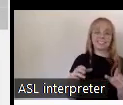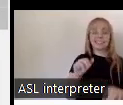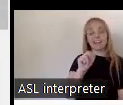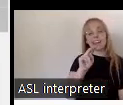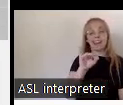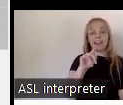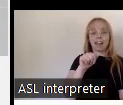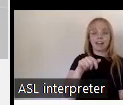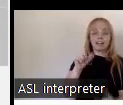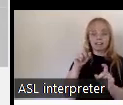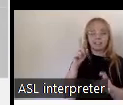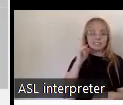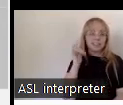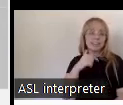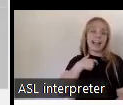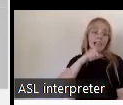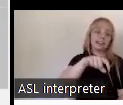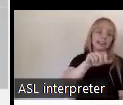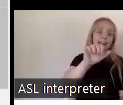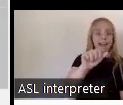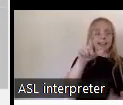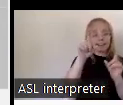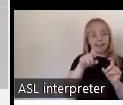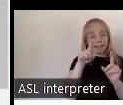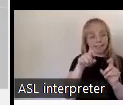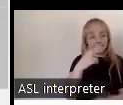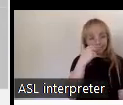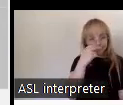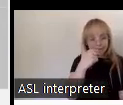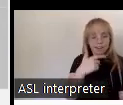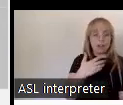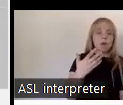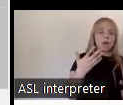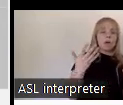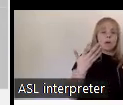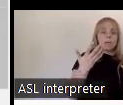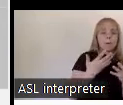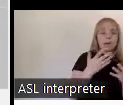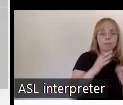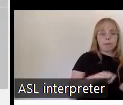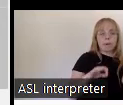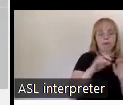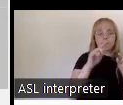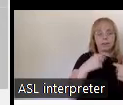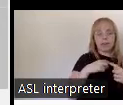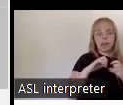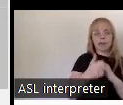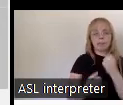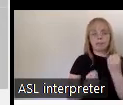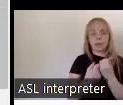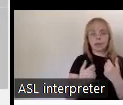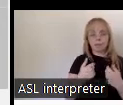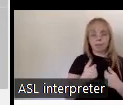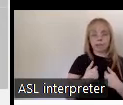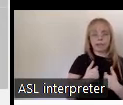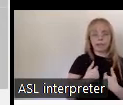What people like about me, what's important to me, and how best to support me. Well, it's